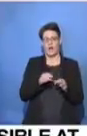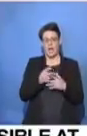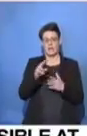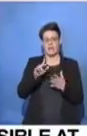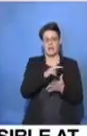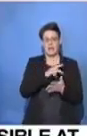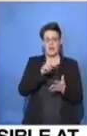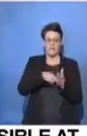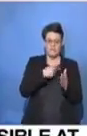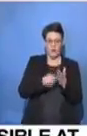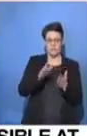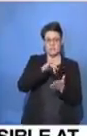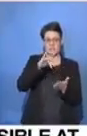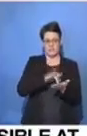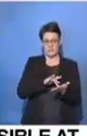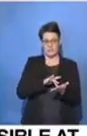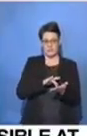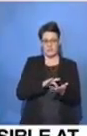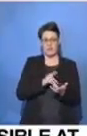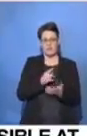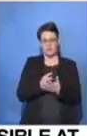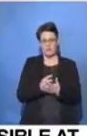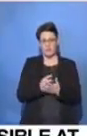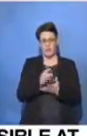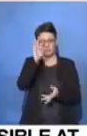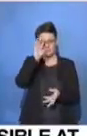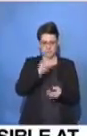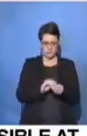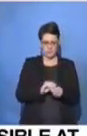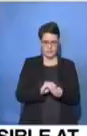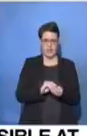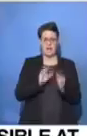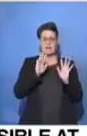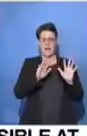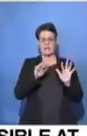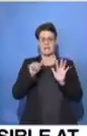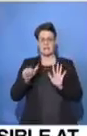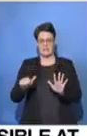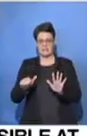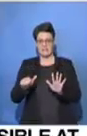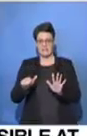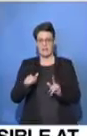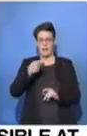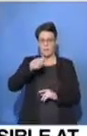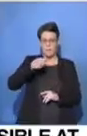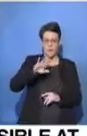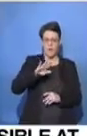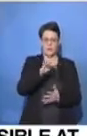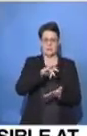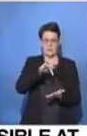voting station, which translated to 96 party agents per station.